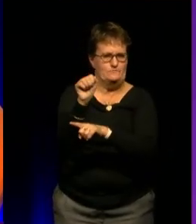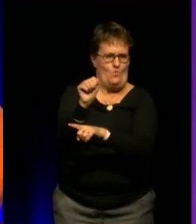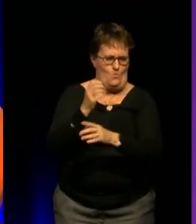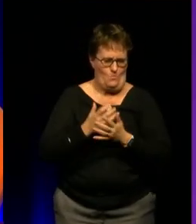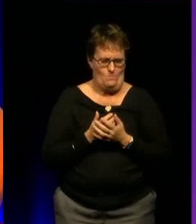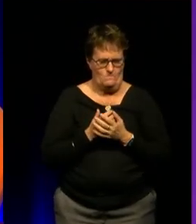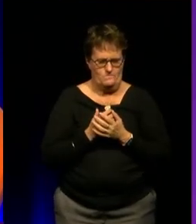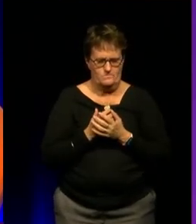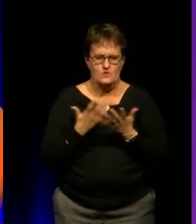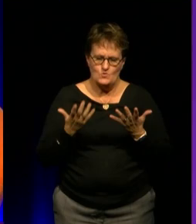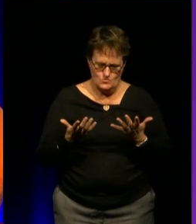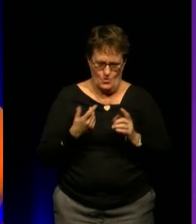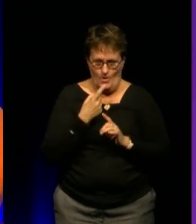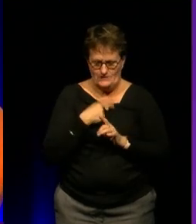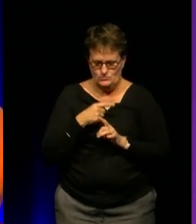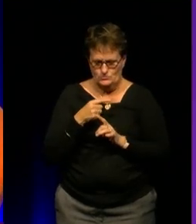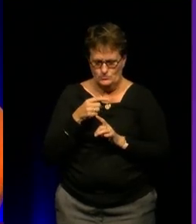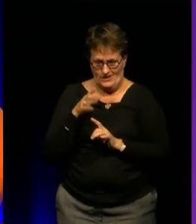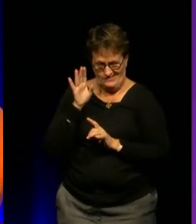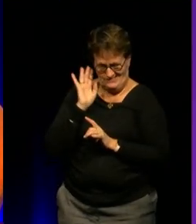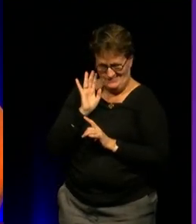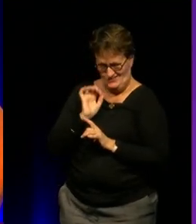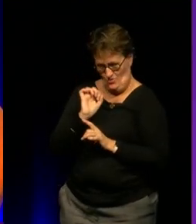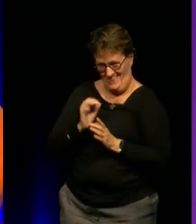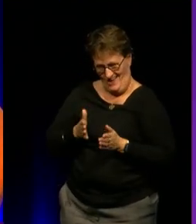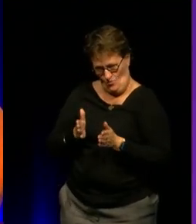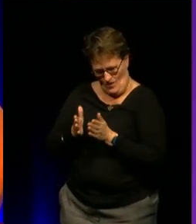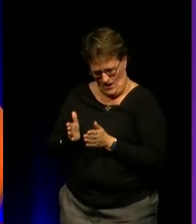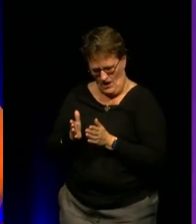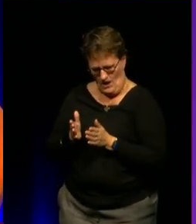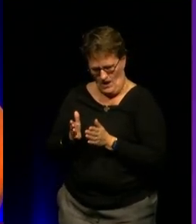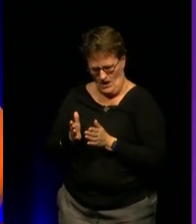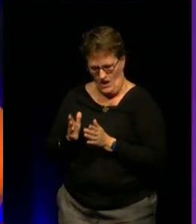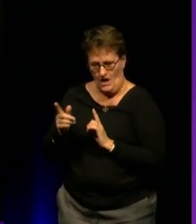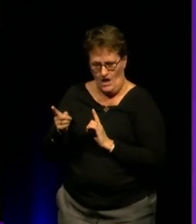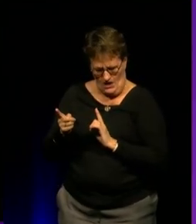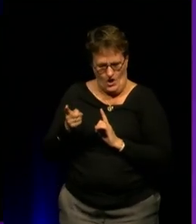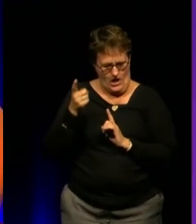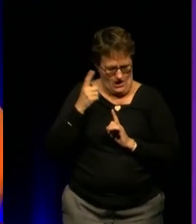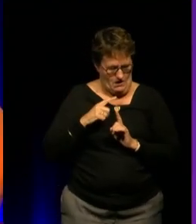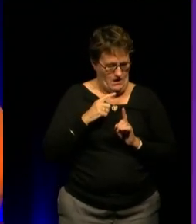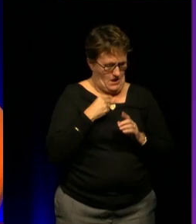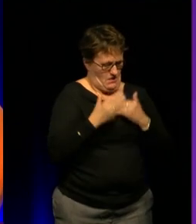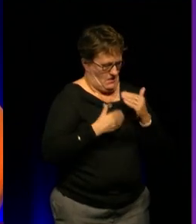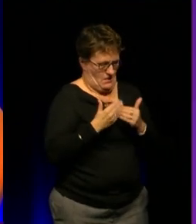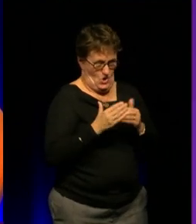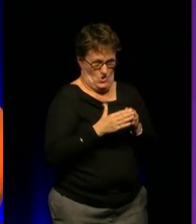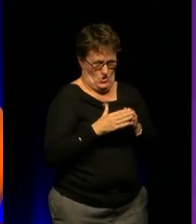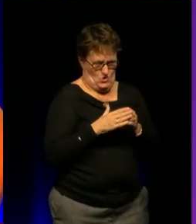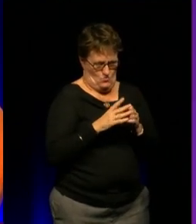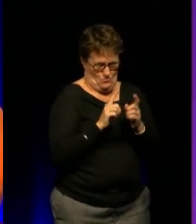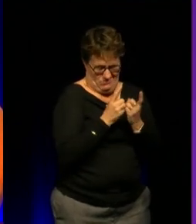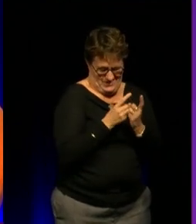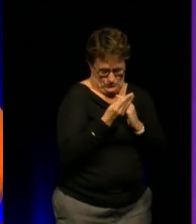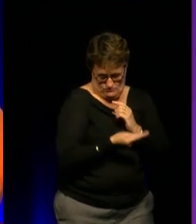of us listening to what the FDA had to say and then folding those lessons into what our product would need to be and then going back with a